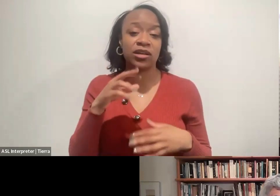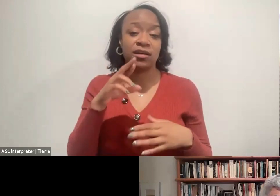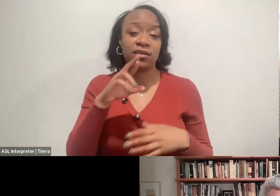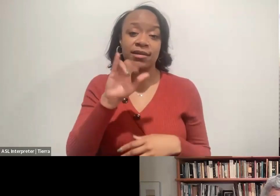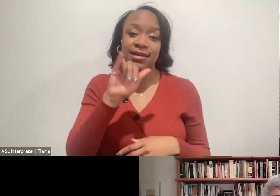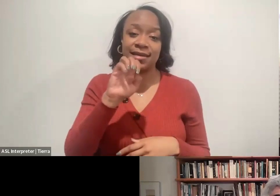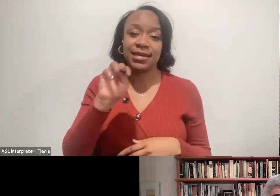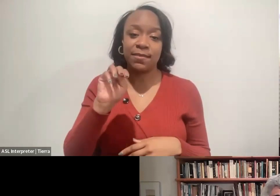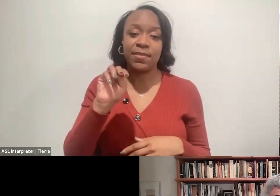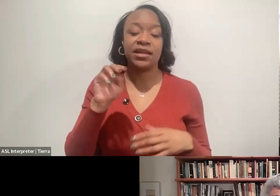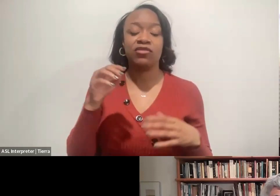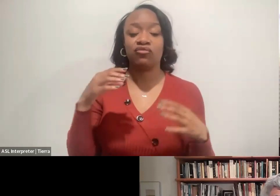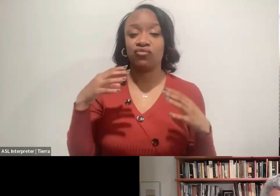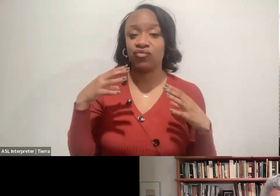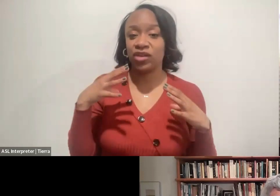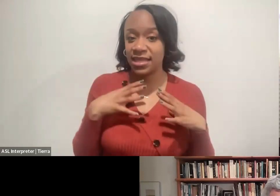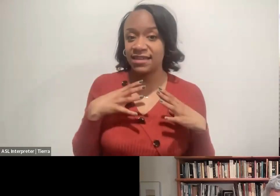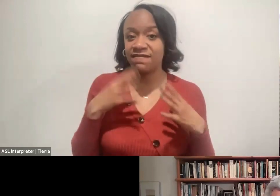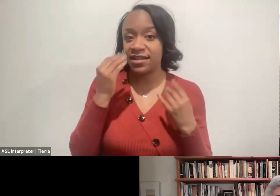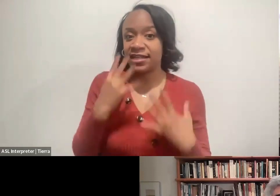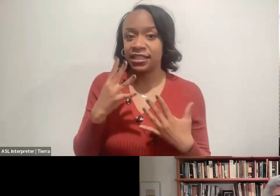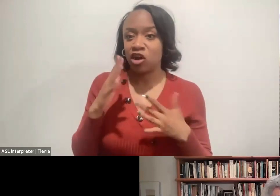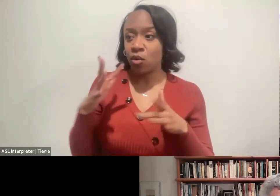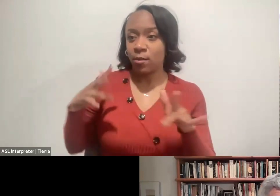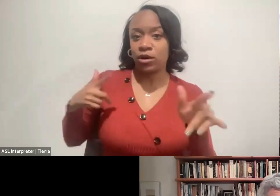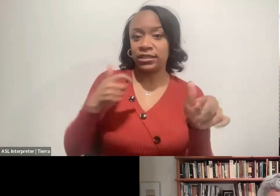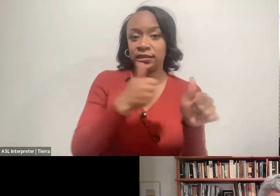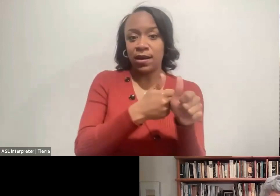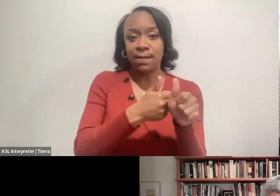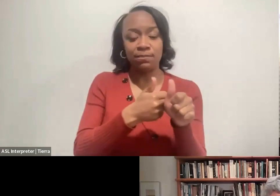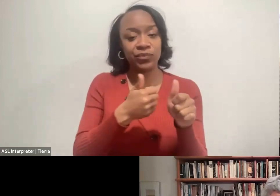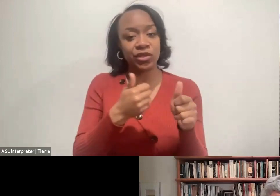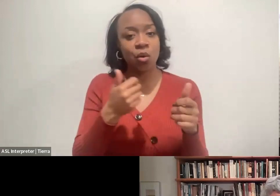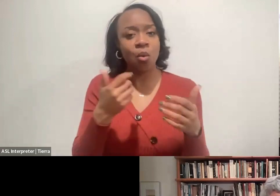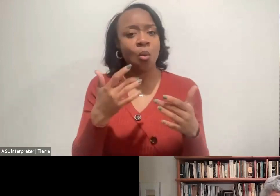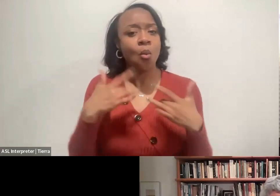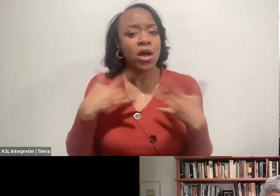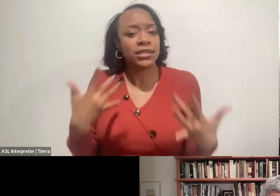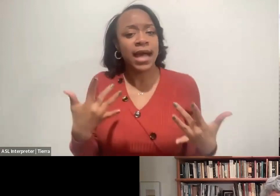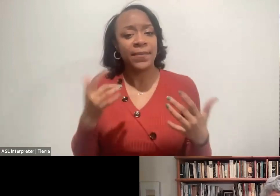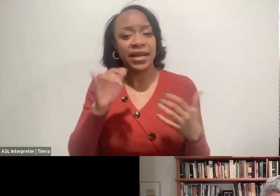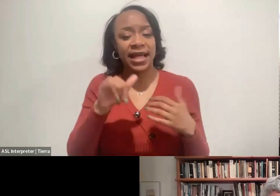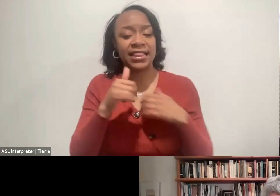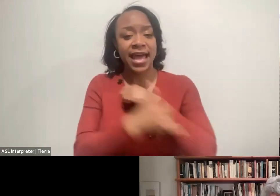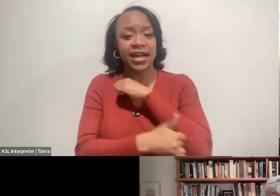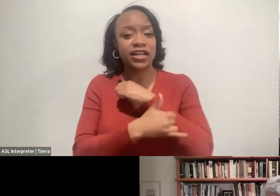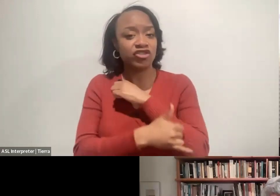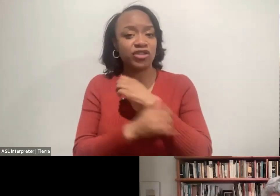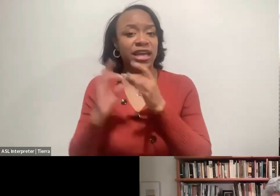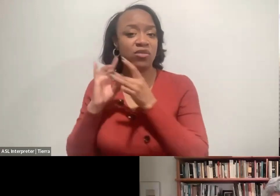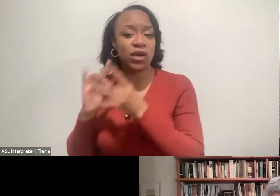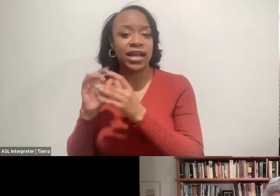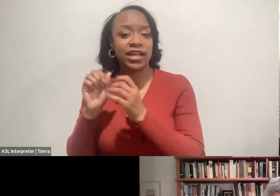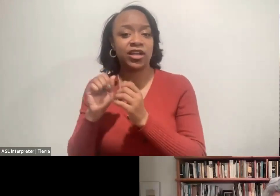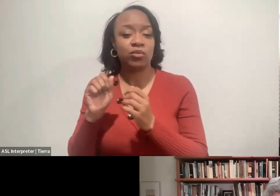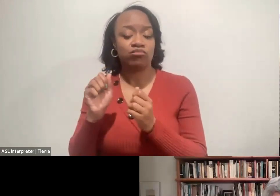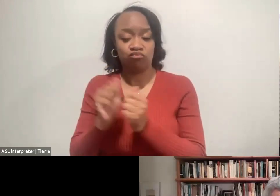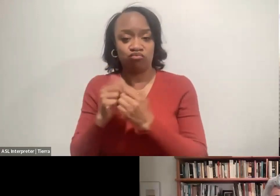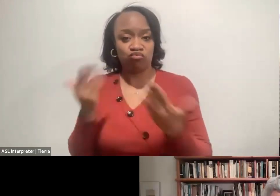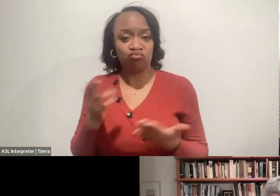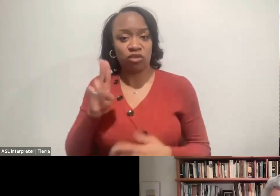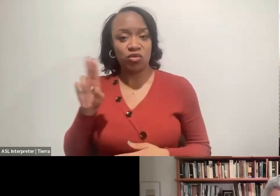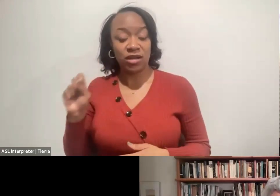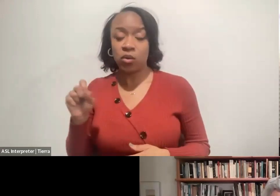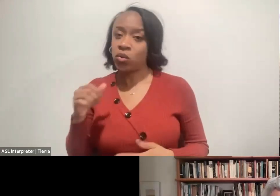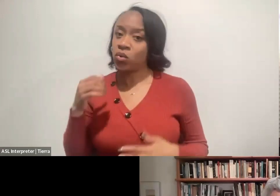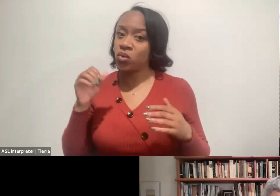up to speed on what's really happening in that country and the relationship with the United States. Wonderful. Yeah, I would love to hear